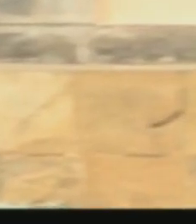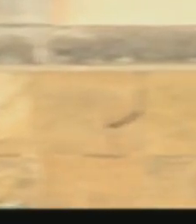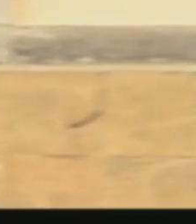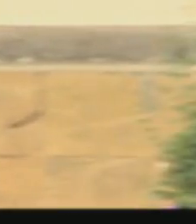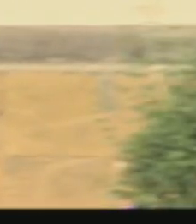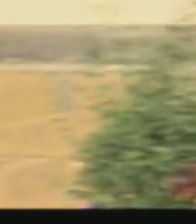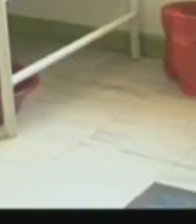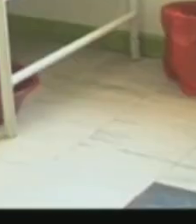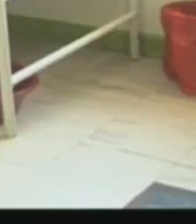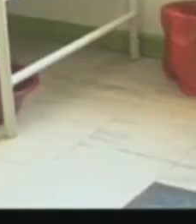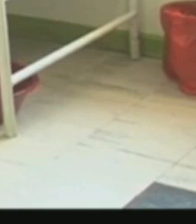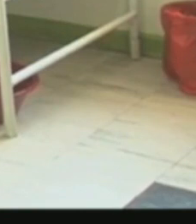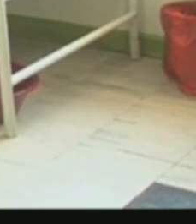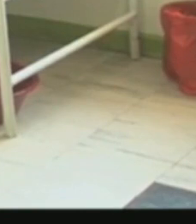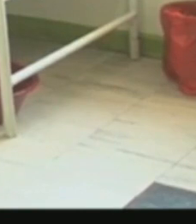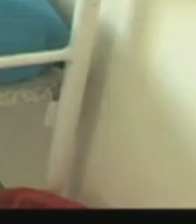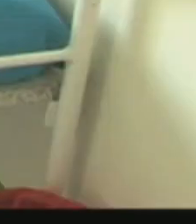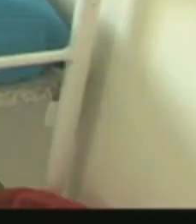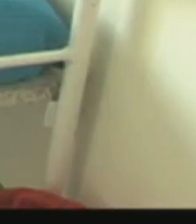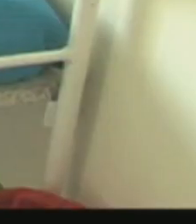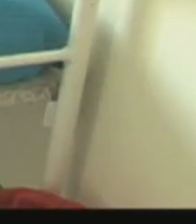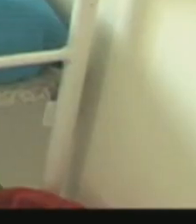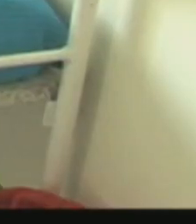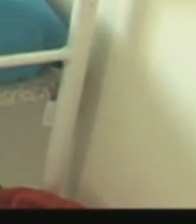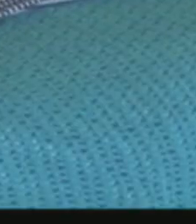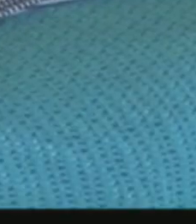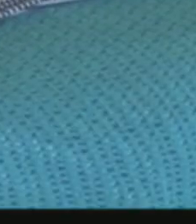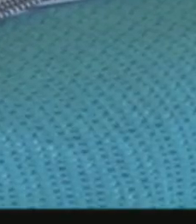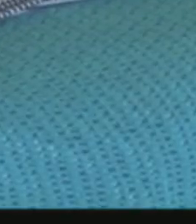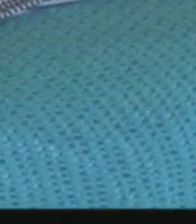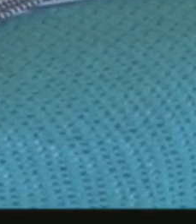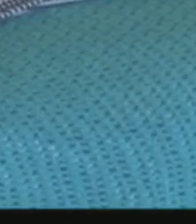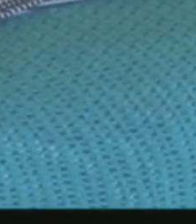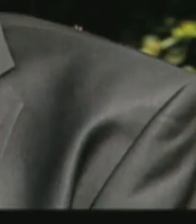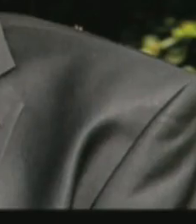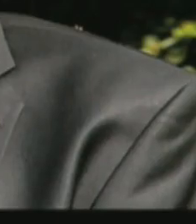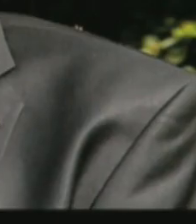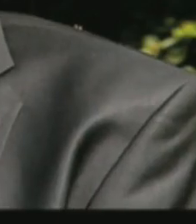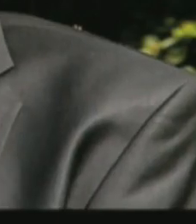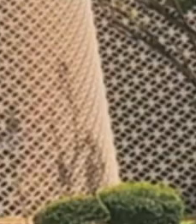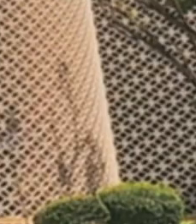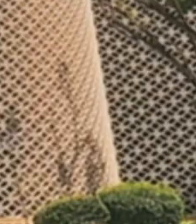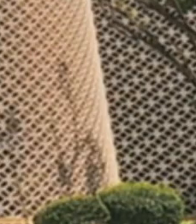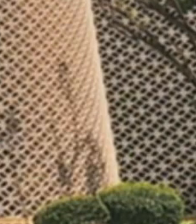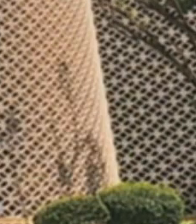Ministry now wants schools serving as quarantine centres vacated.